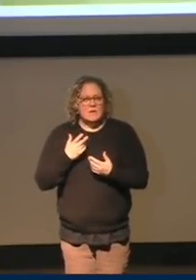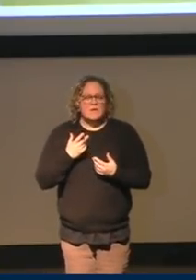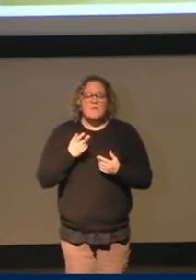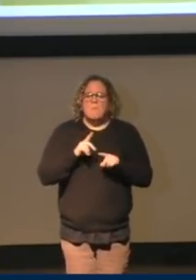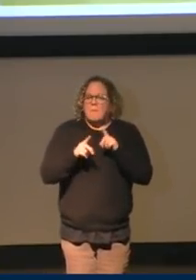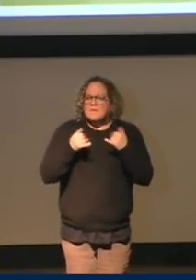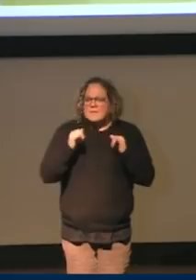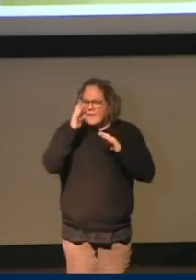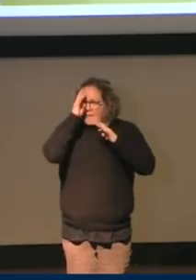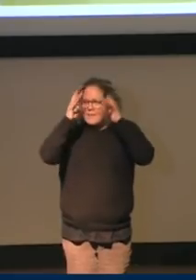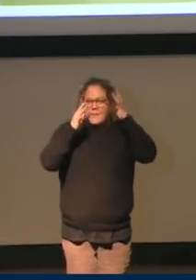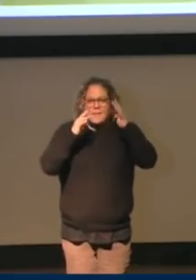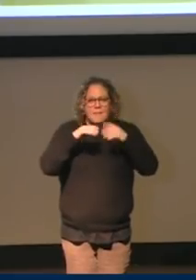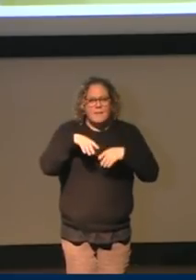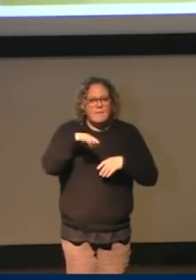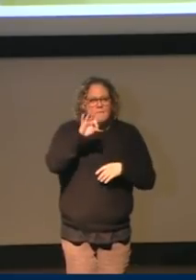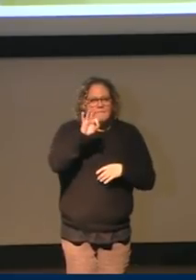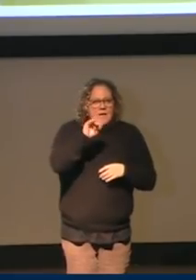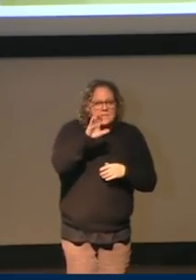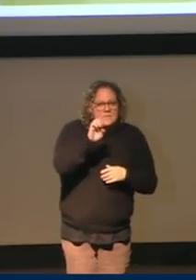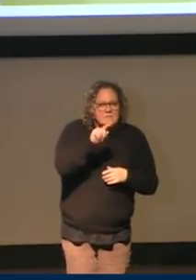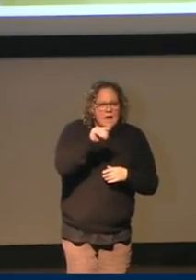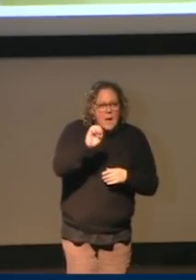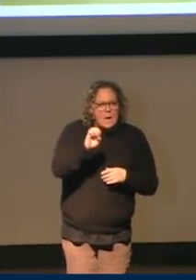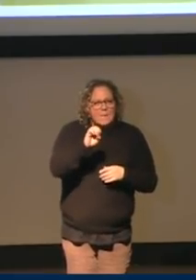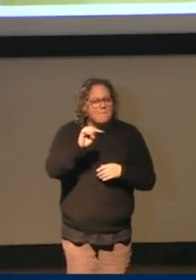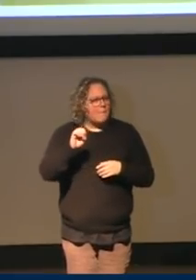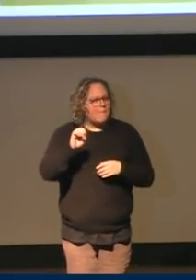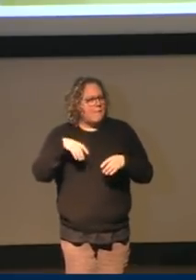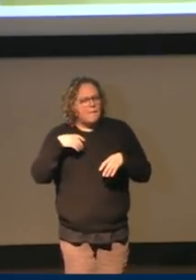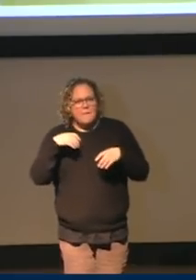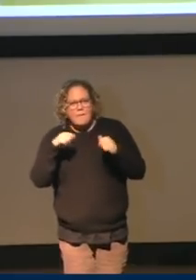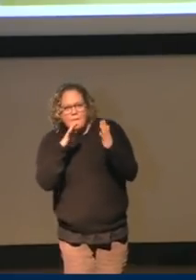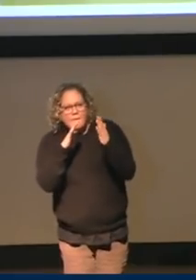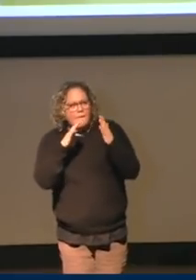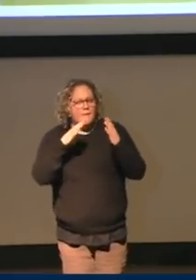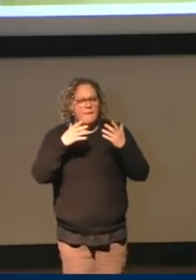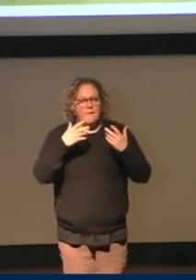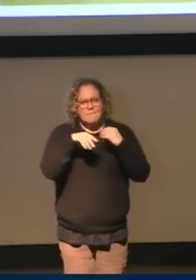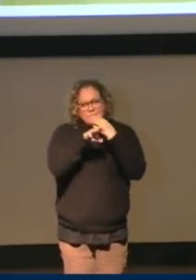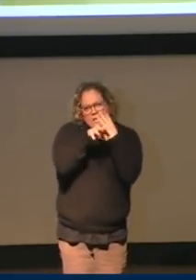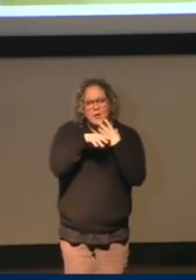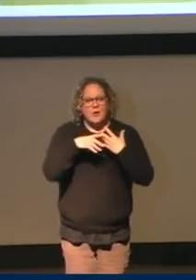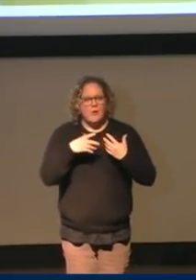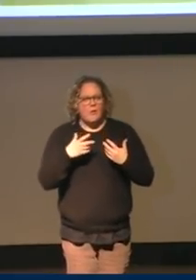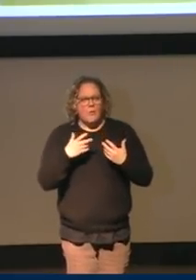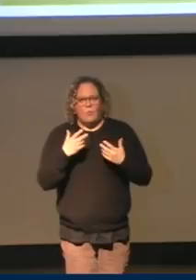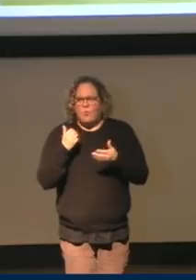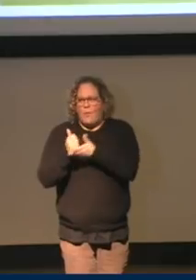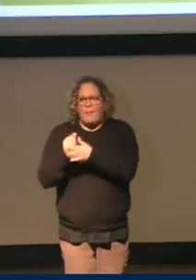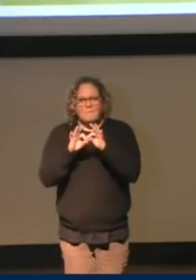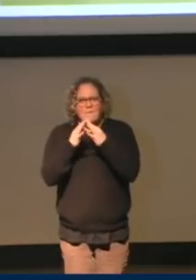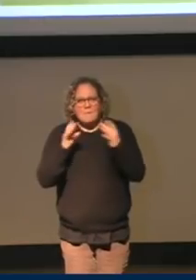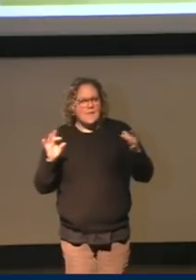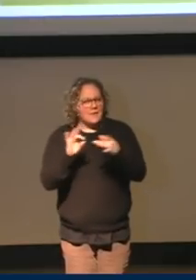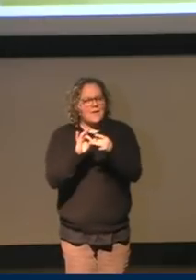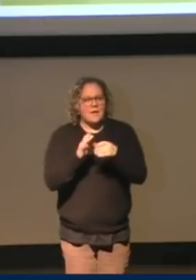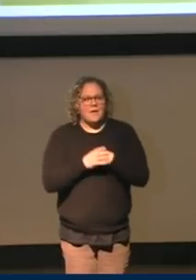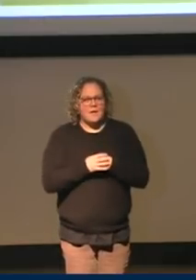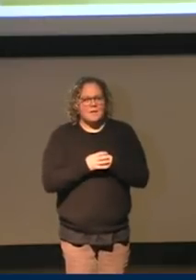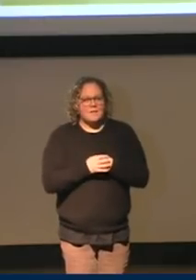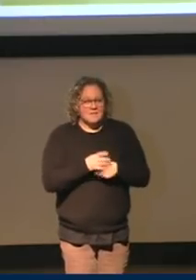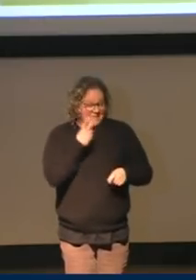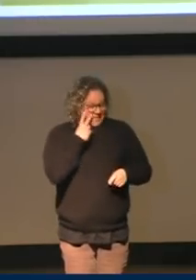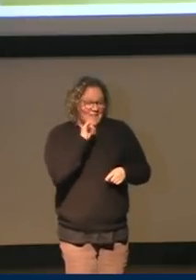iPhones, iPads, or FaceTime to connect families with their loved ones. Having music streamed from Bob to the bedside shows